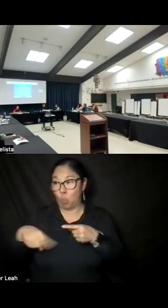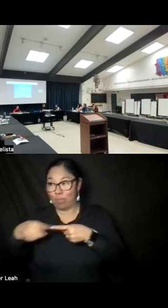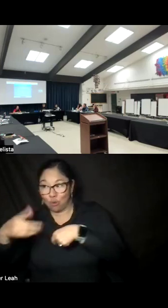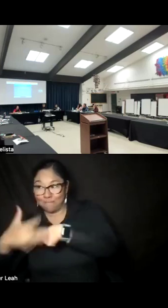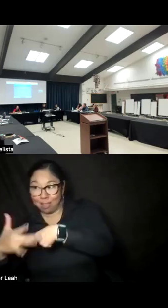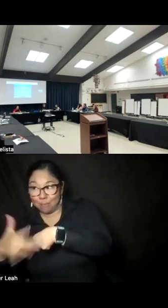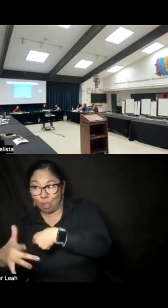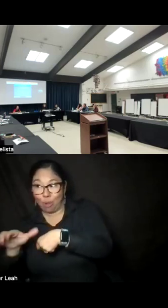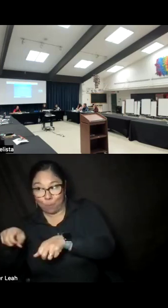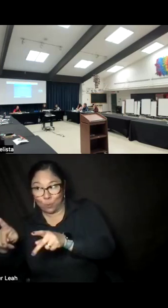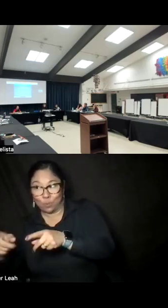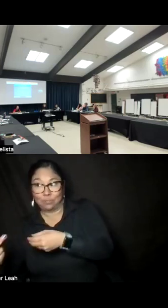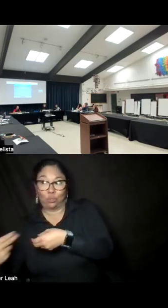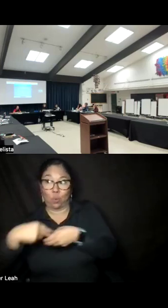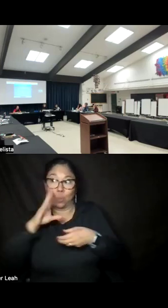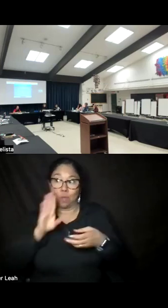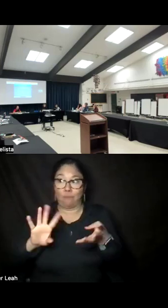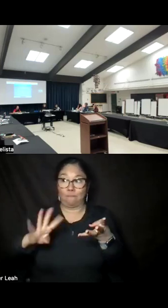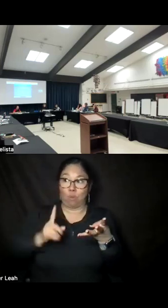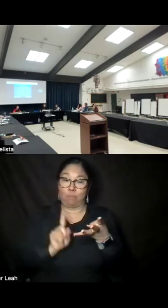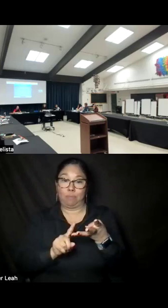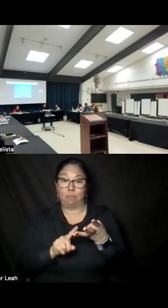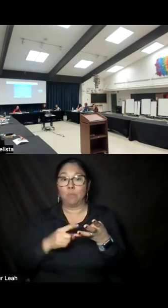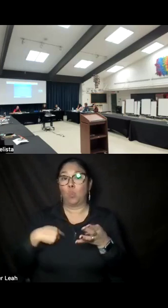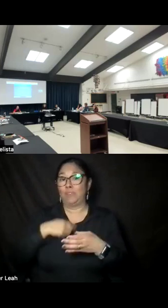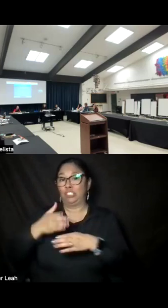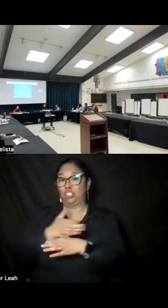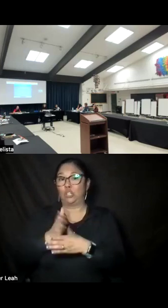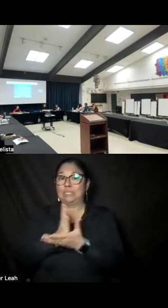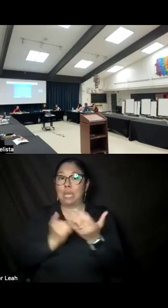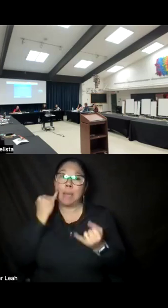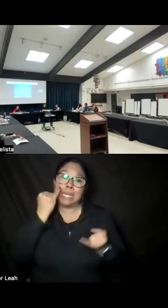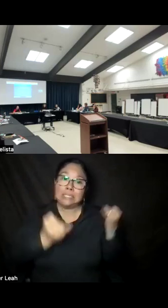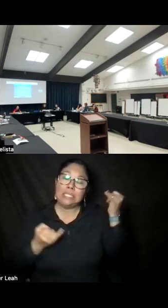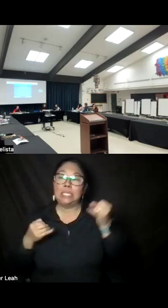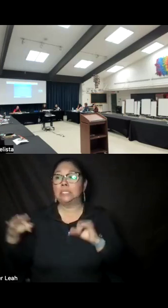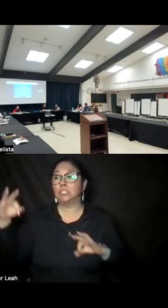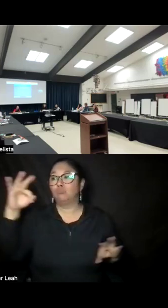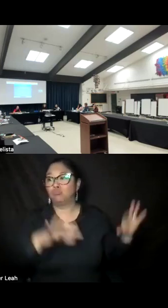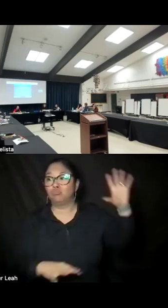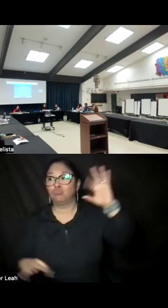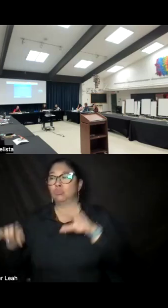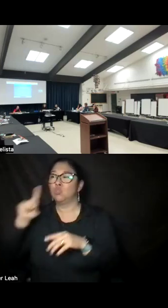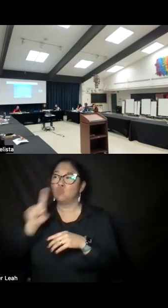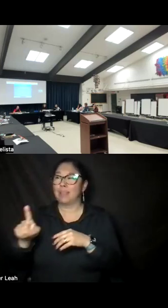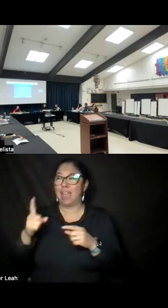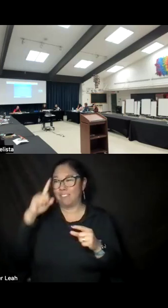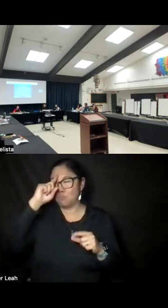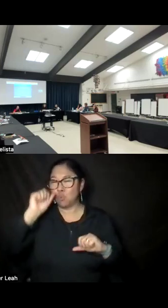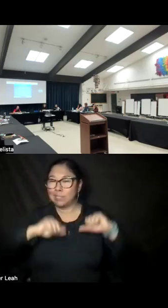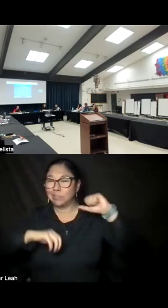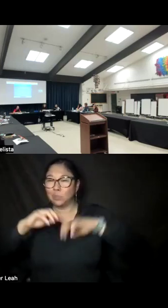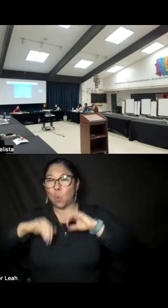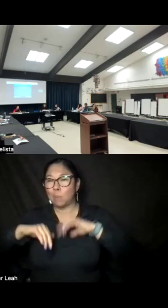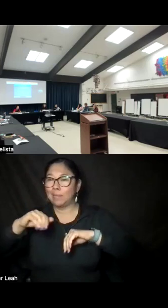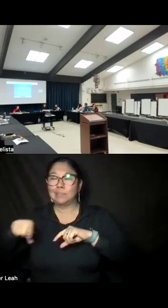opportunity. We have shared some ideas. Again, this is all sort of in the brainstorming phase and